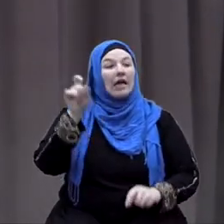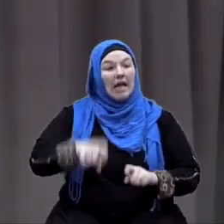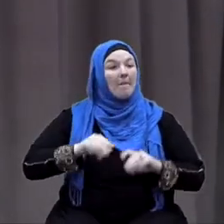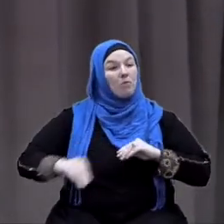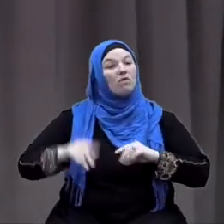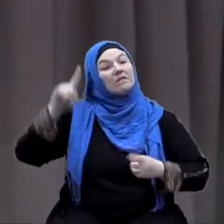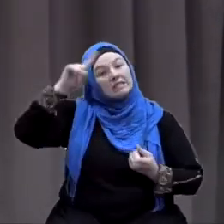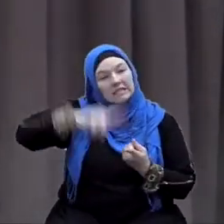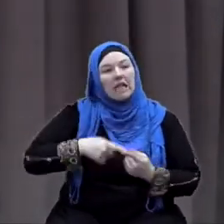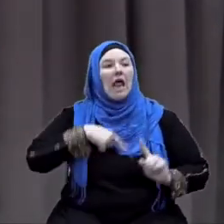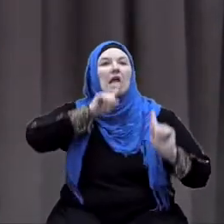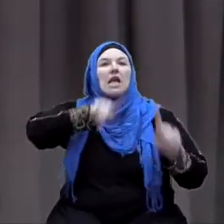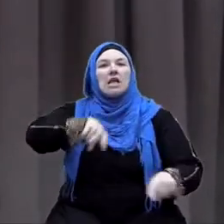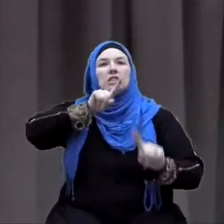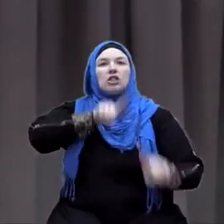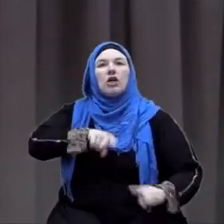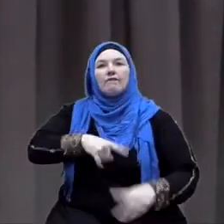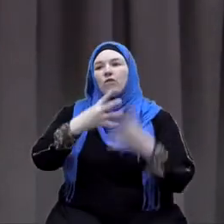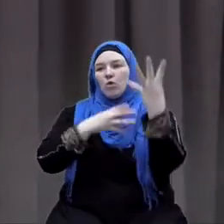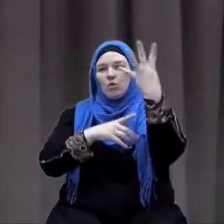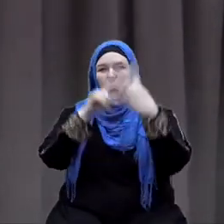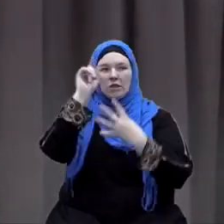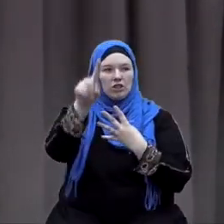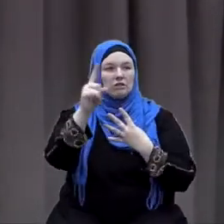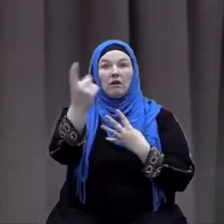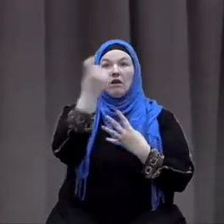4 questions, 4 areas.